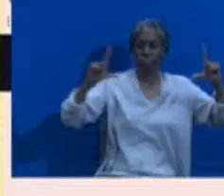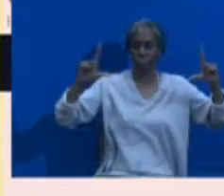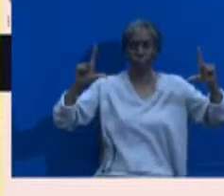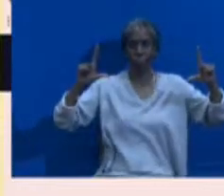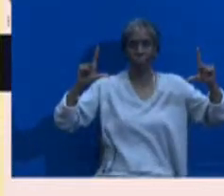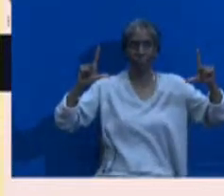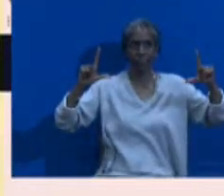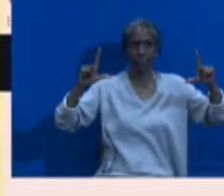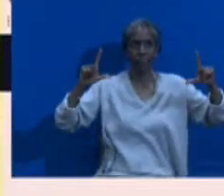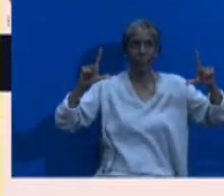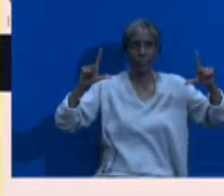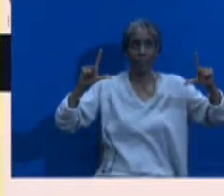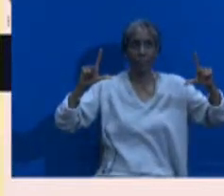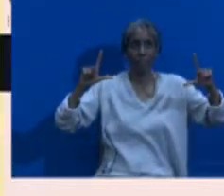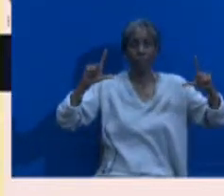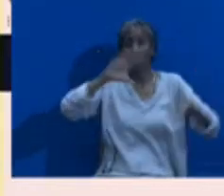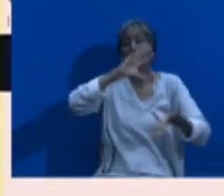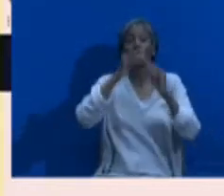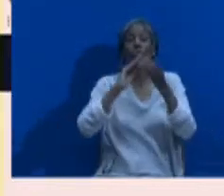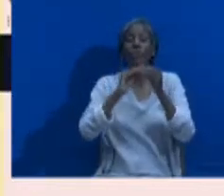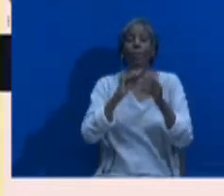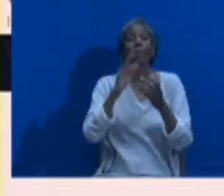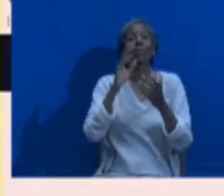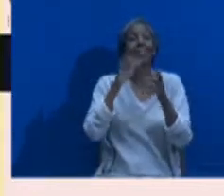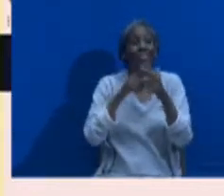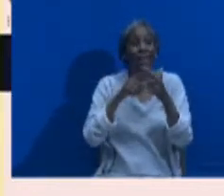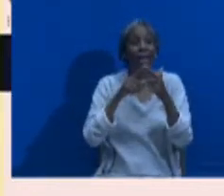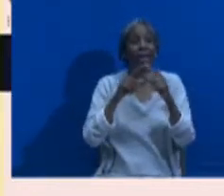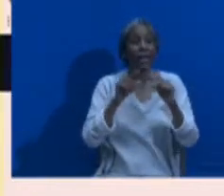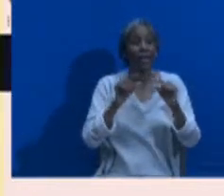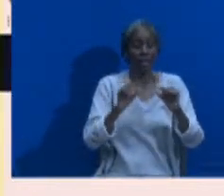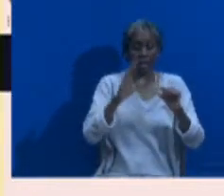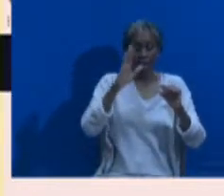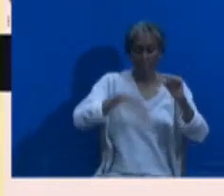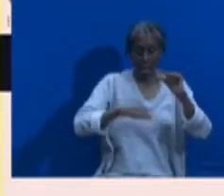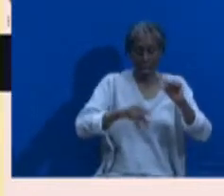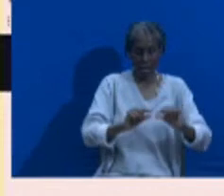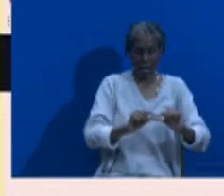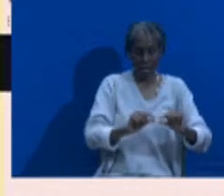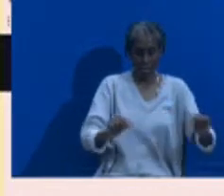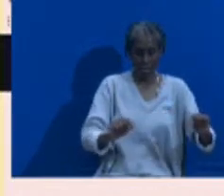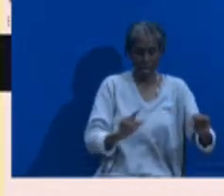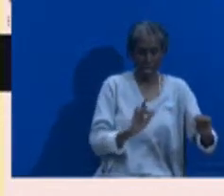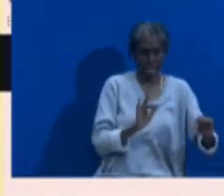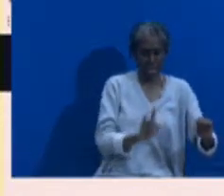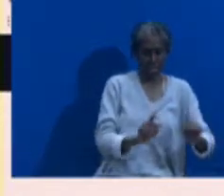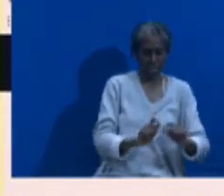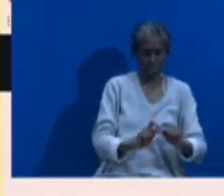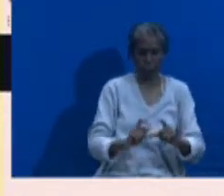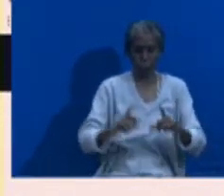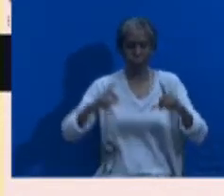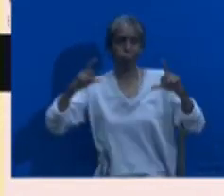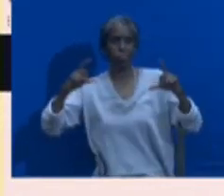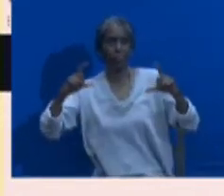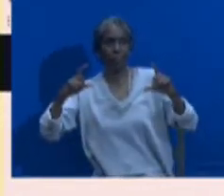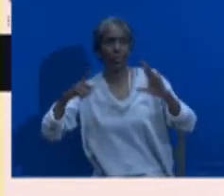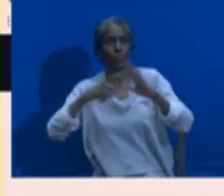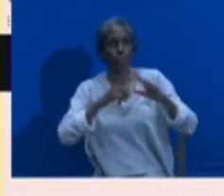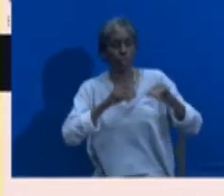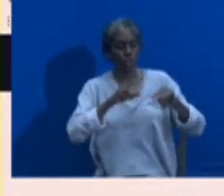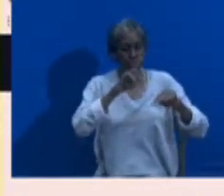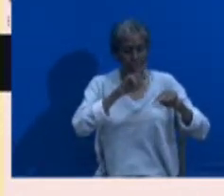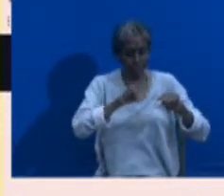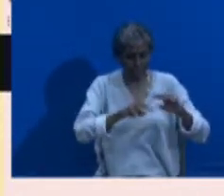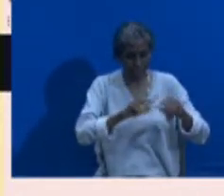you, and you'll see the total number, but then you can go to the trend line at the bottom and open that up, and it will show you what